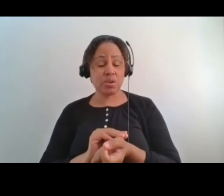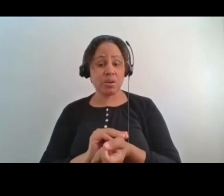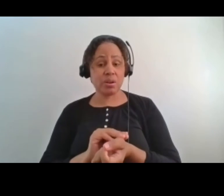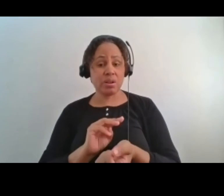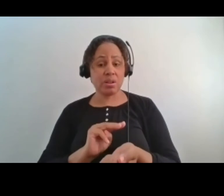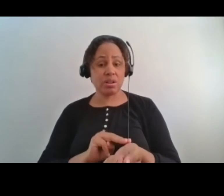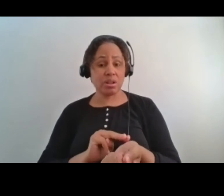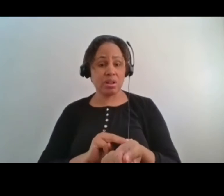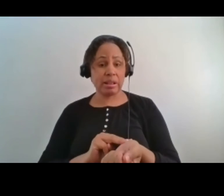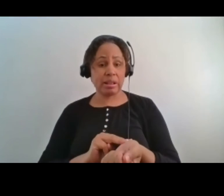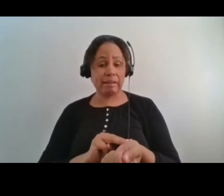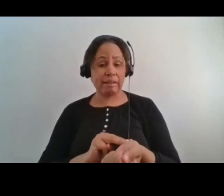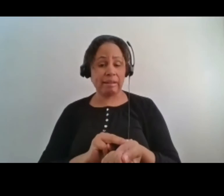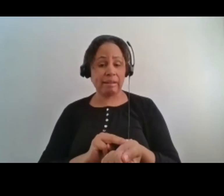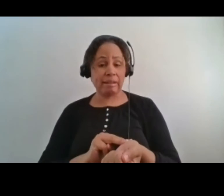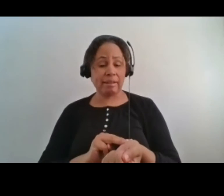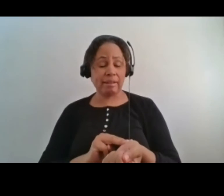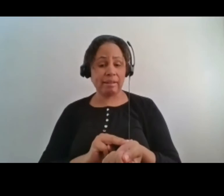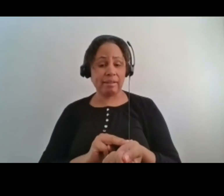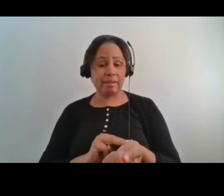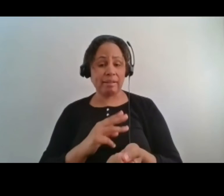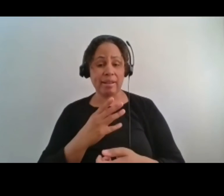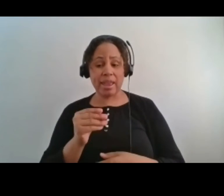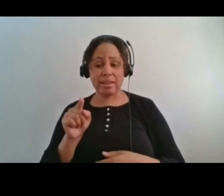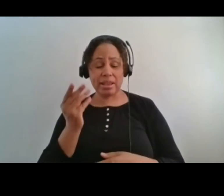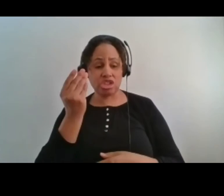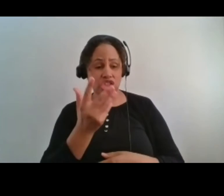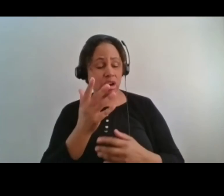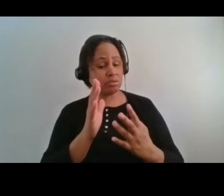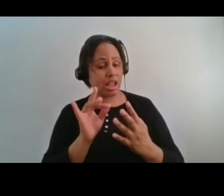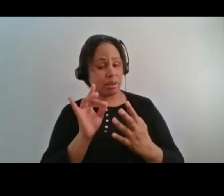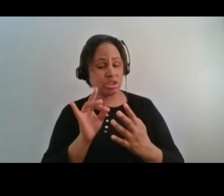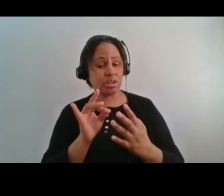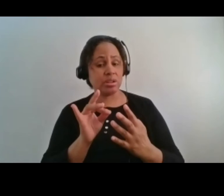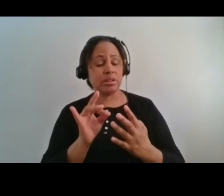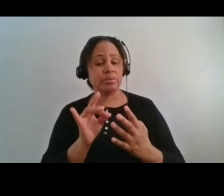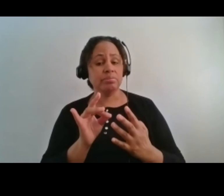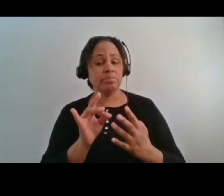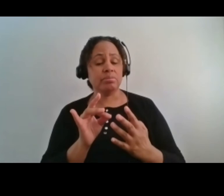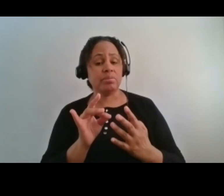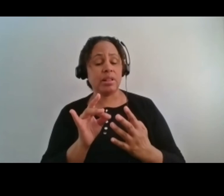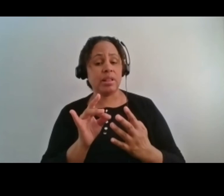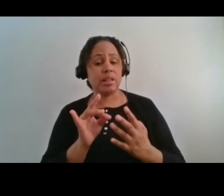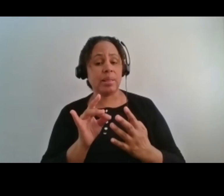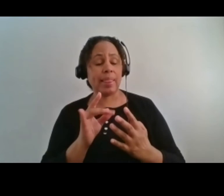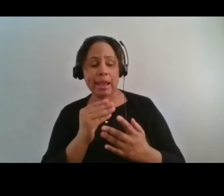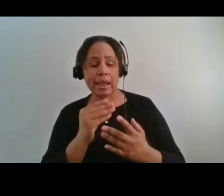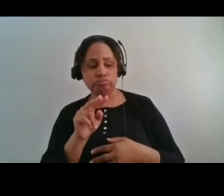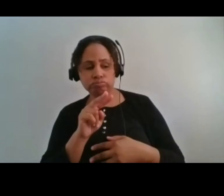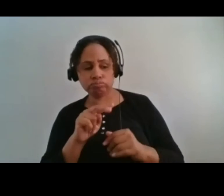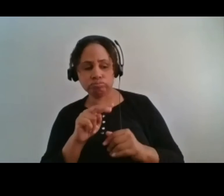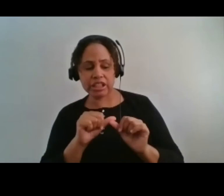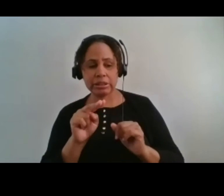shared the option, just make sure I'm being monitored throughout, and keep an eye if there is anything else